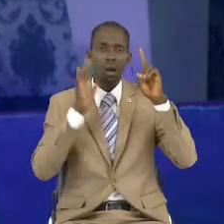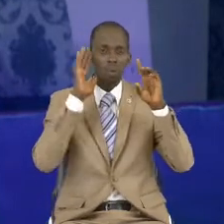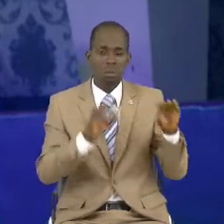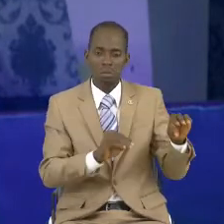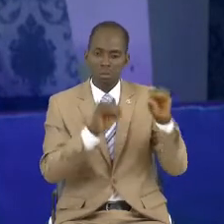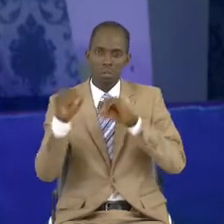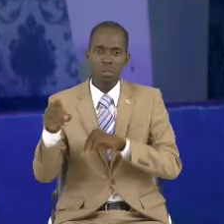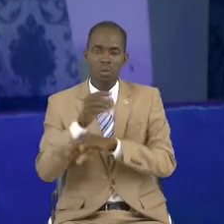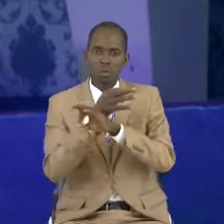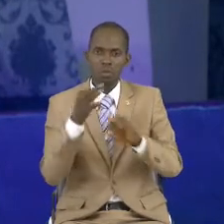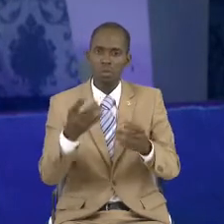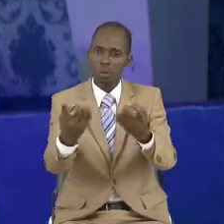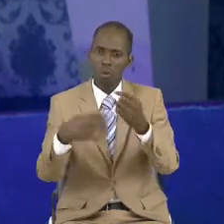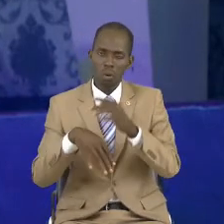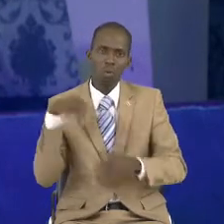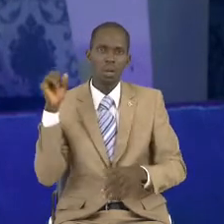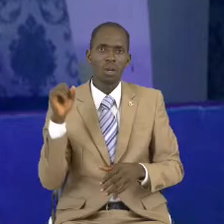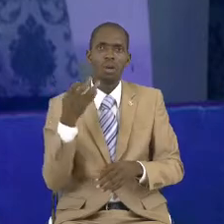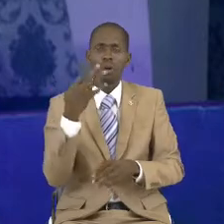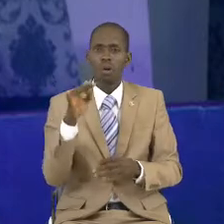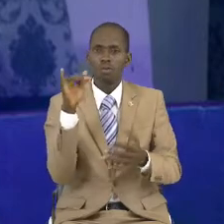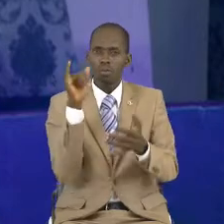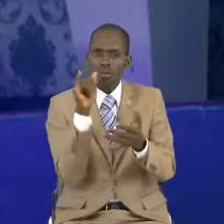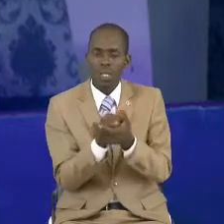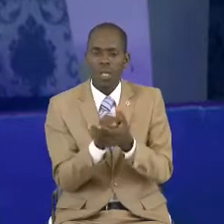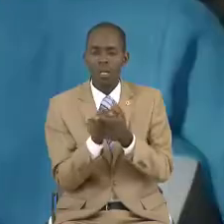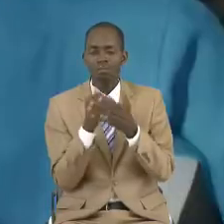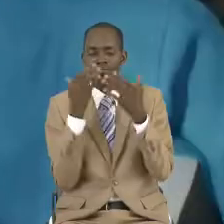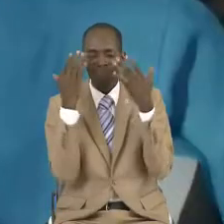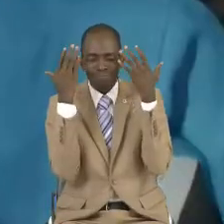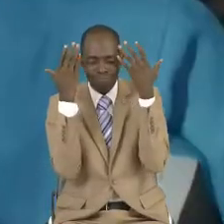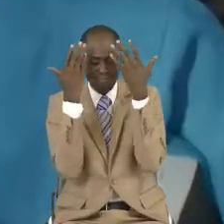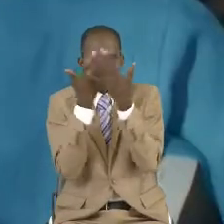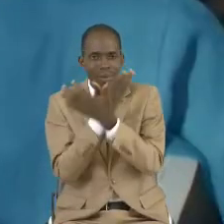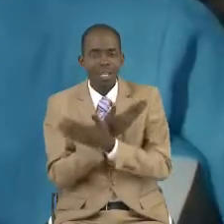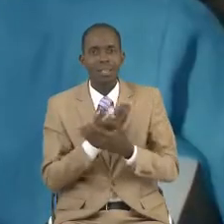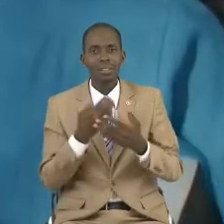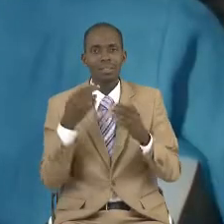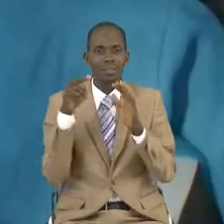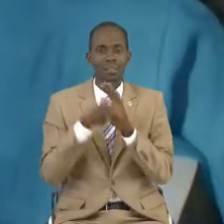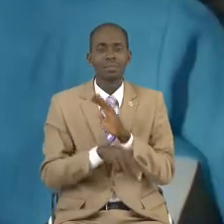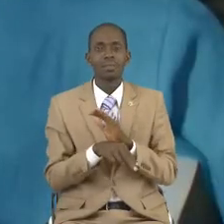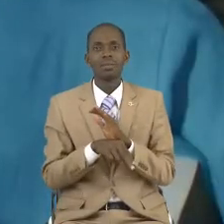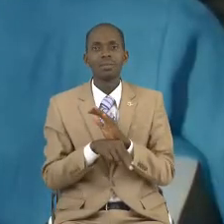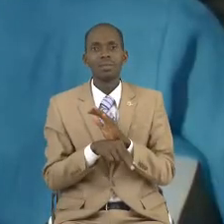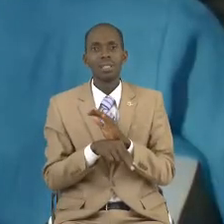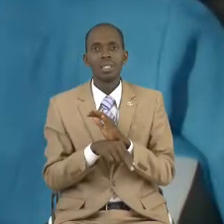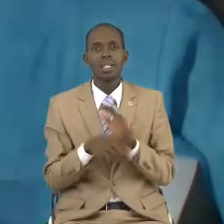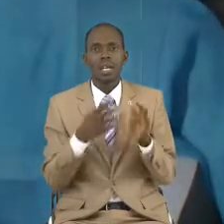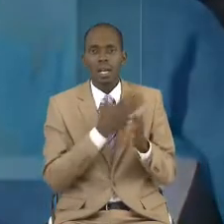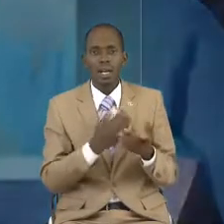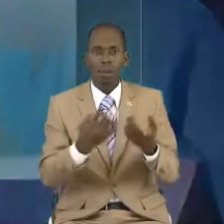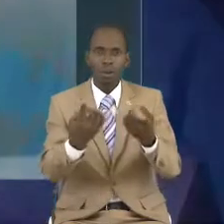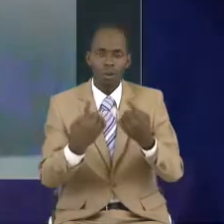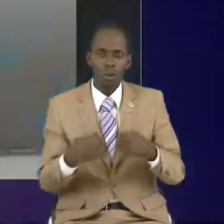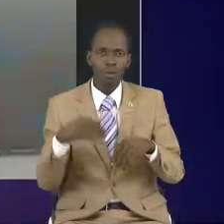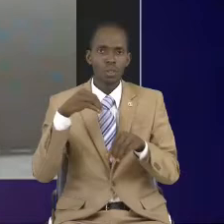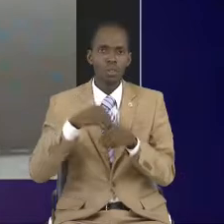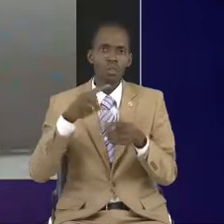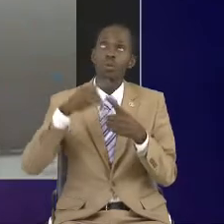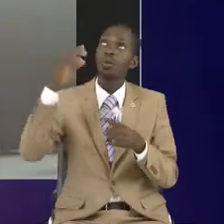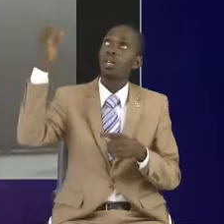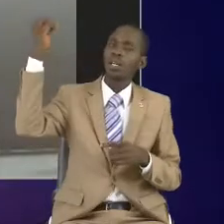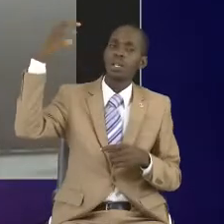come out of that dungeon of darkness and come to the light for